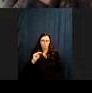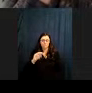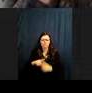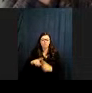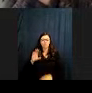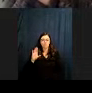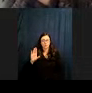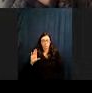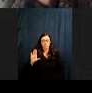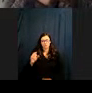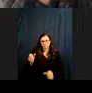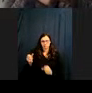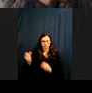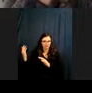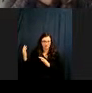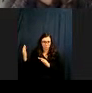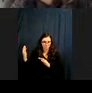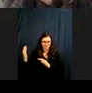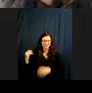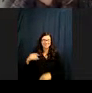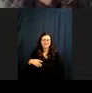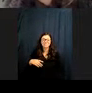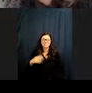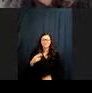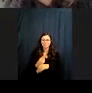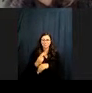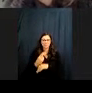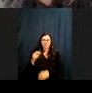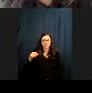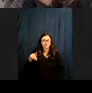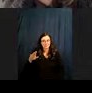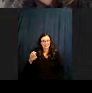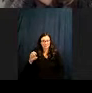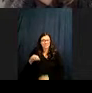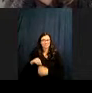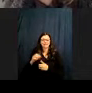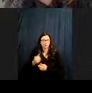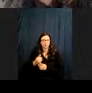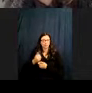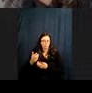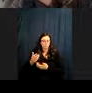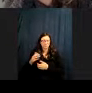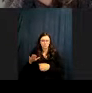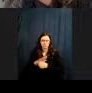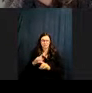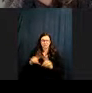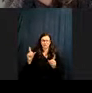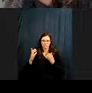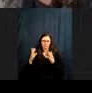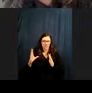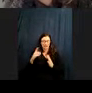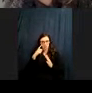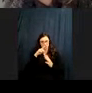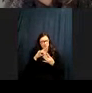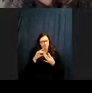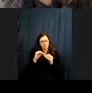you've thrown that out the window, using space in your poetry in a whole different way. Could you talk a little